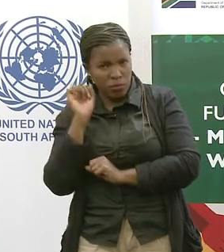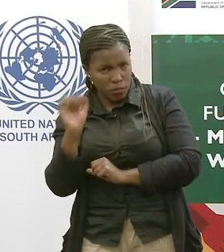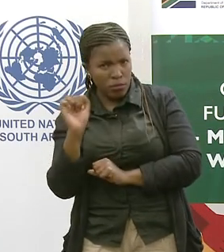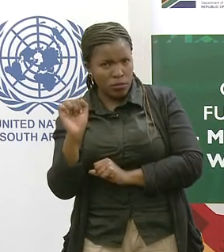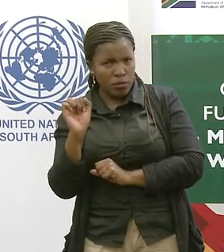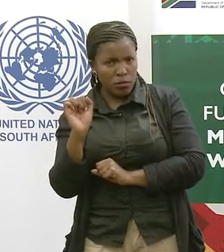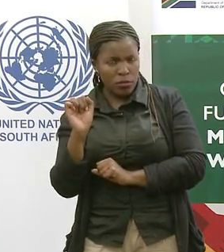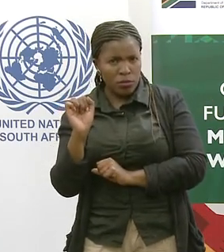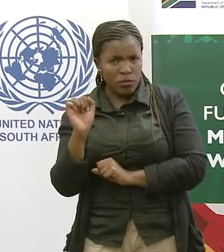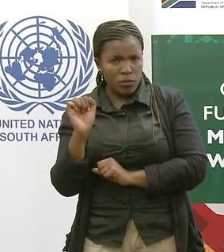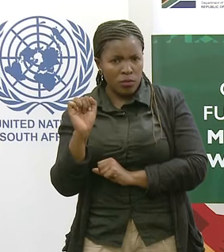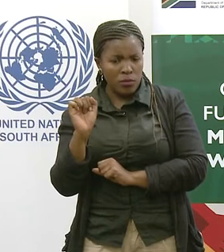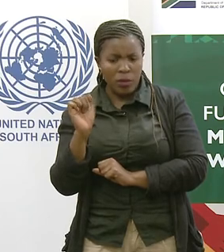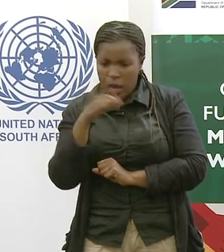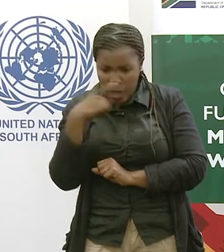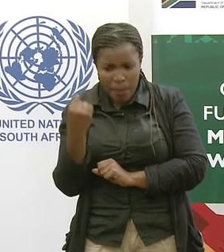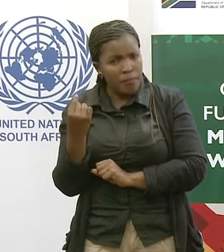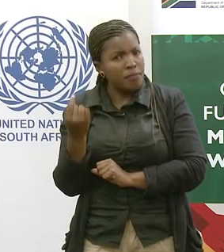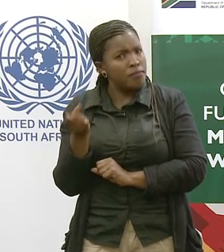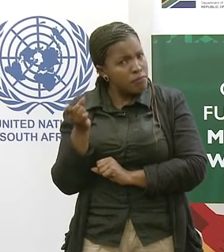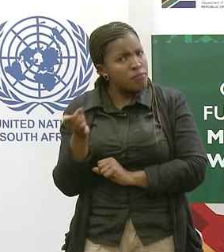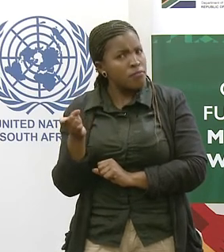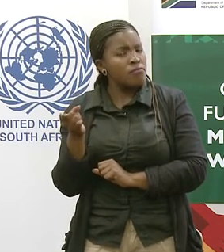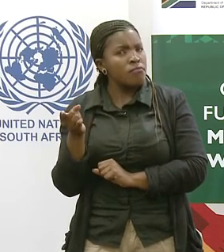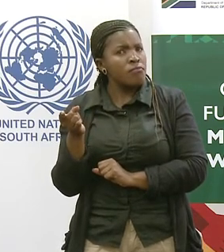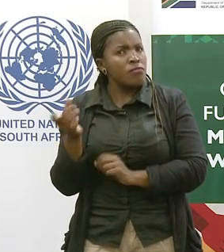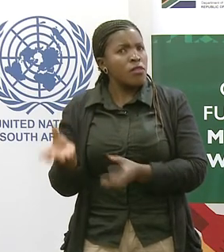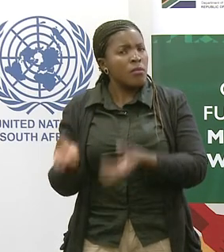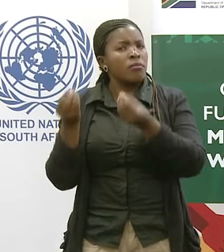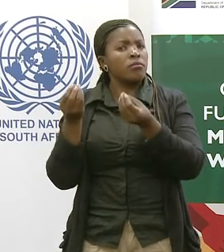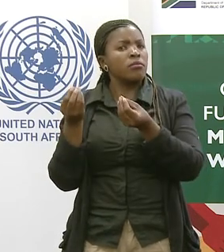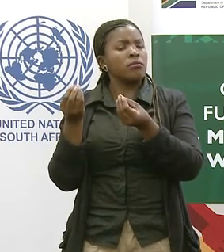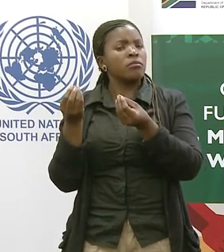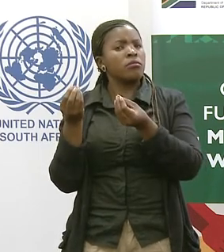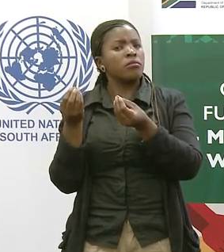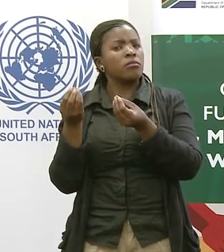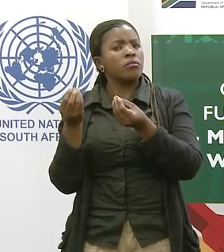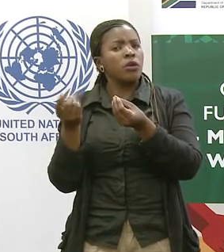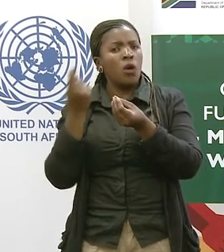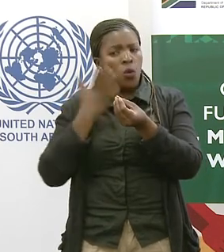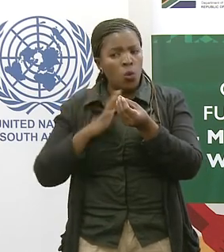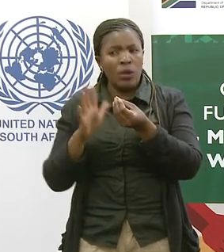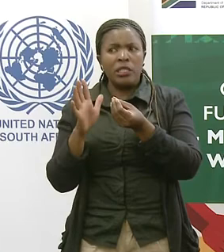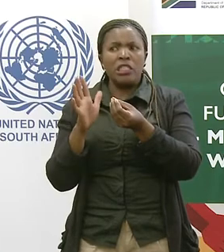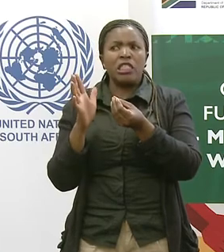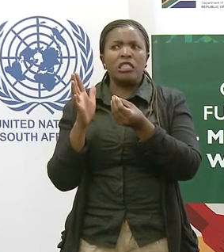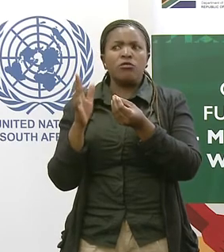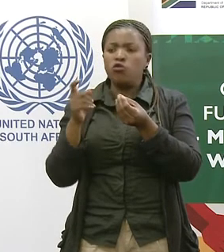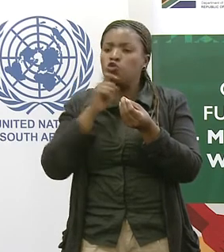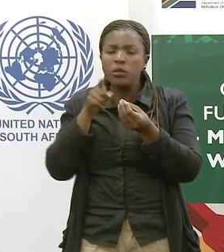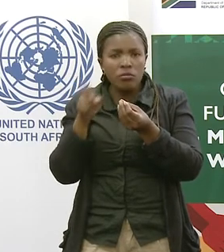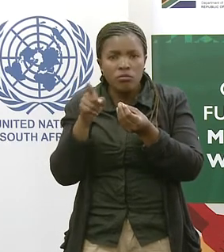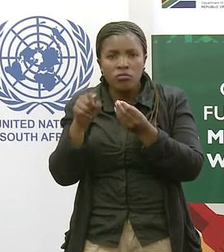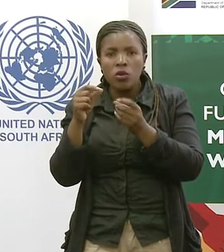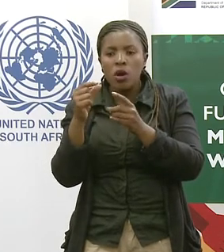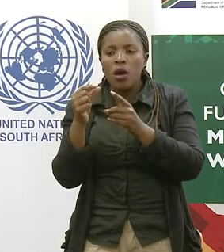you know, the depth of disability and how, you know, the prioritization